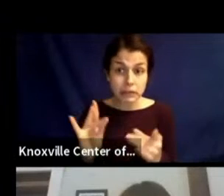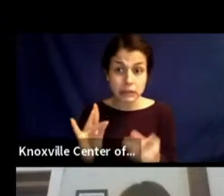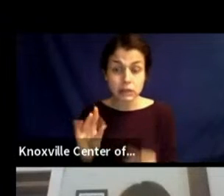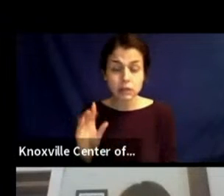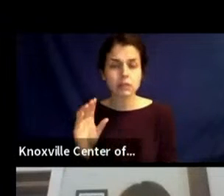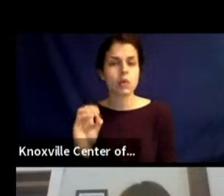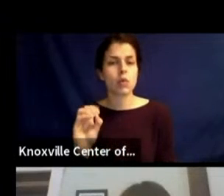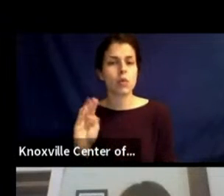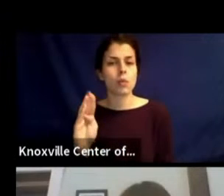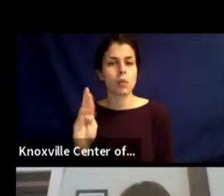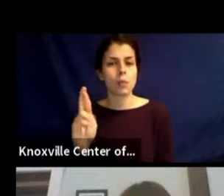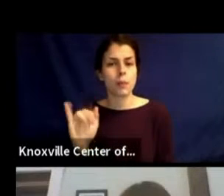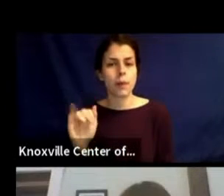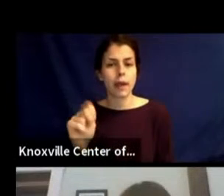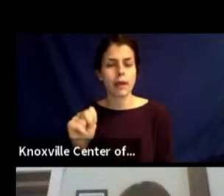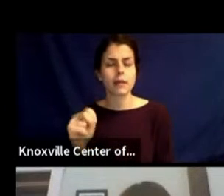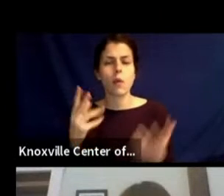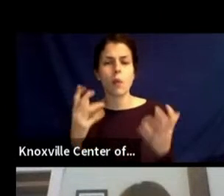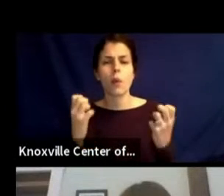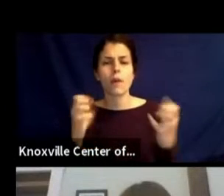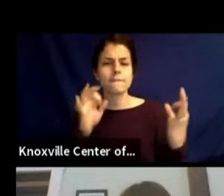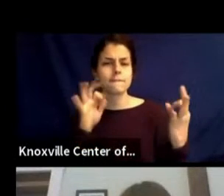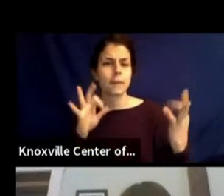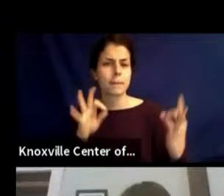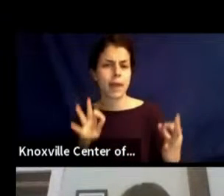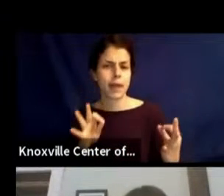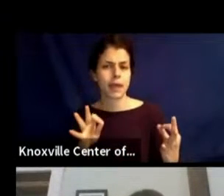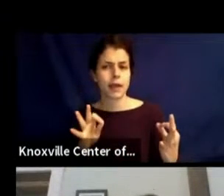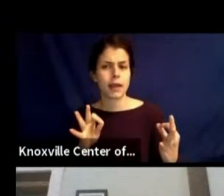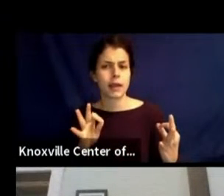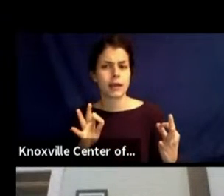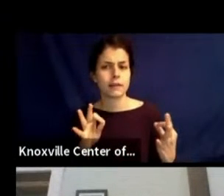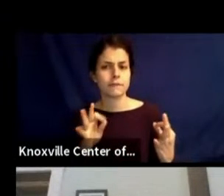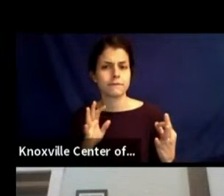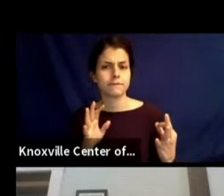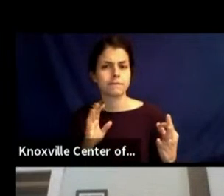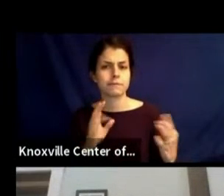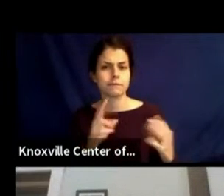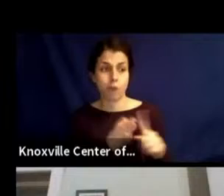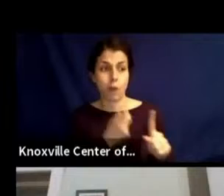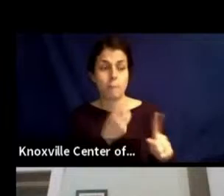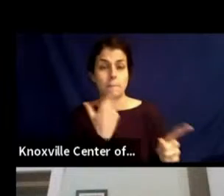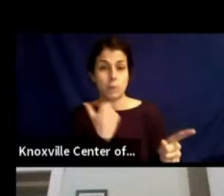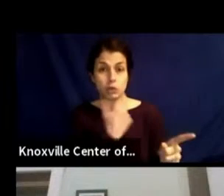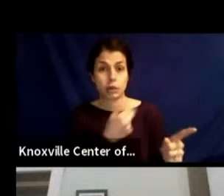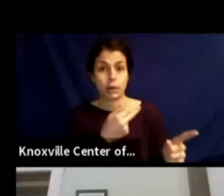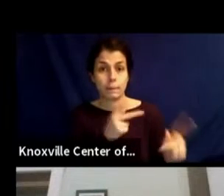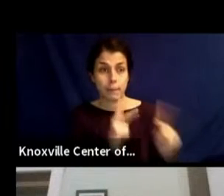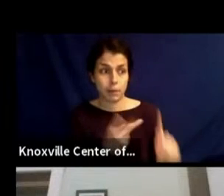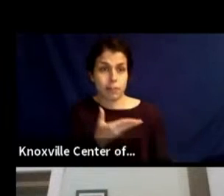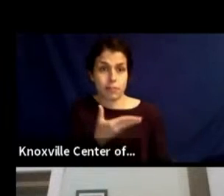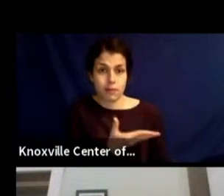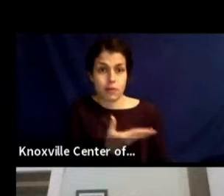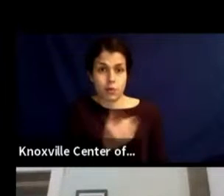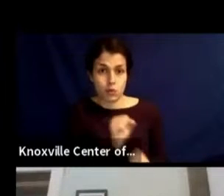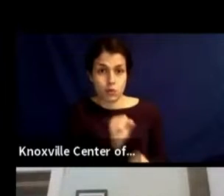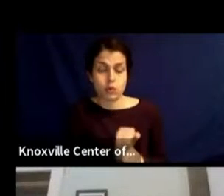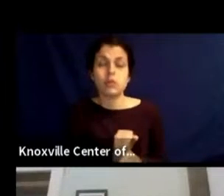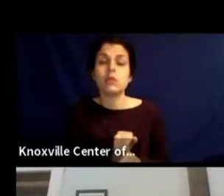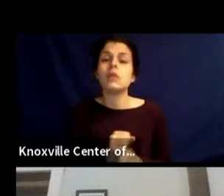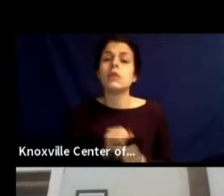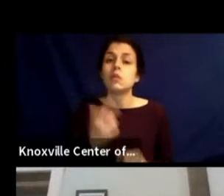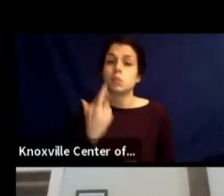feedback from some restaurant folks? The people that are doing this and doing it